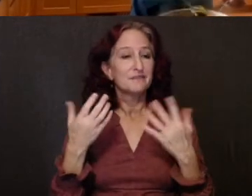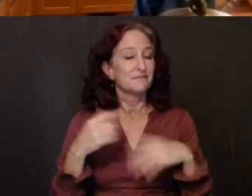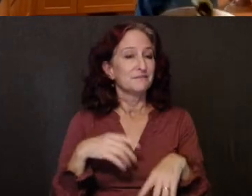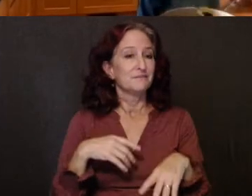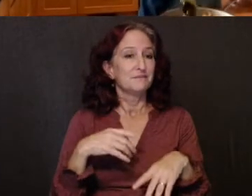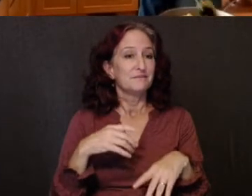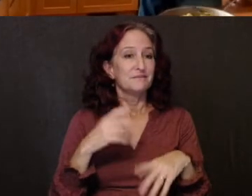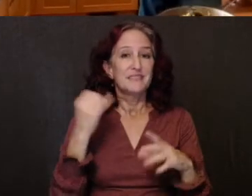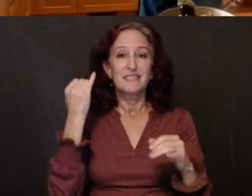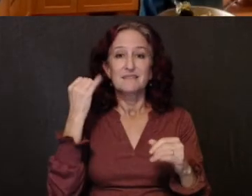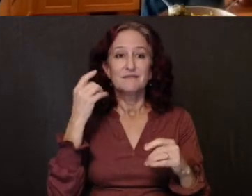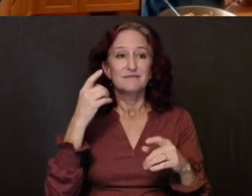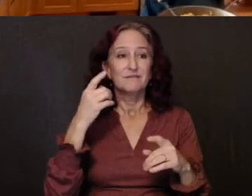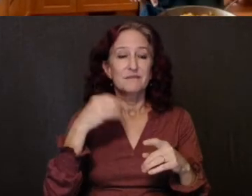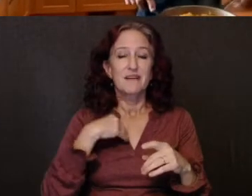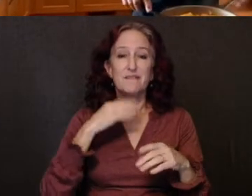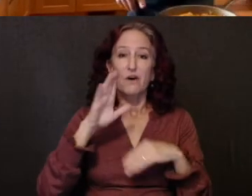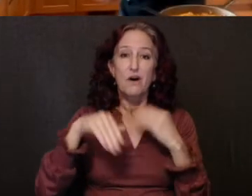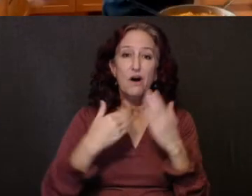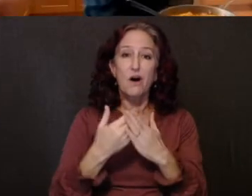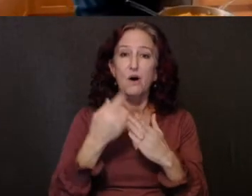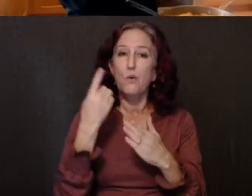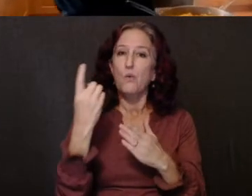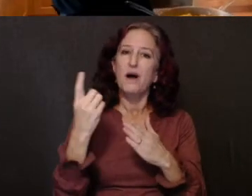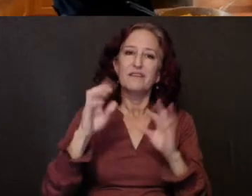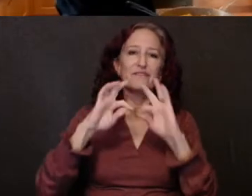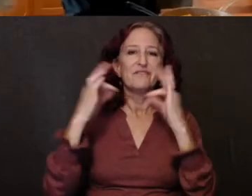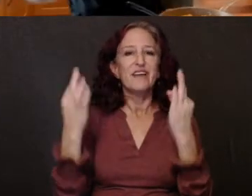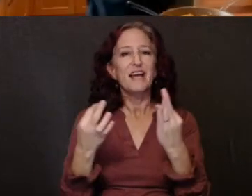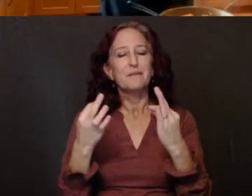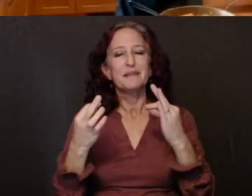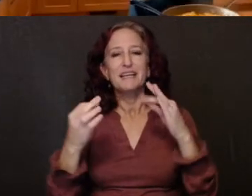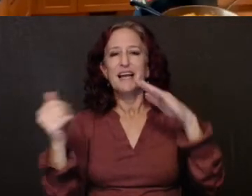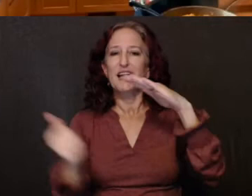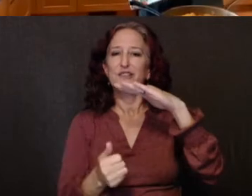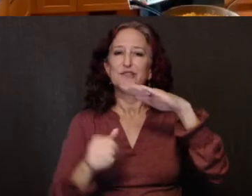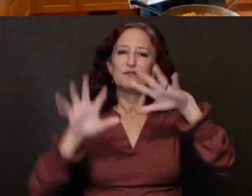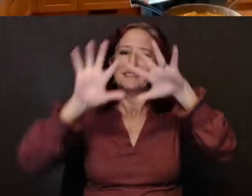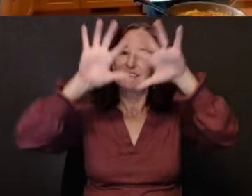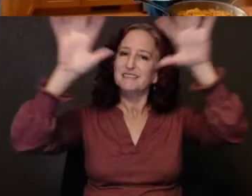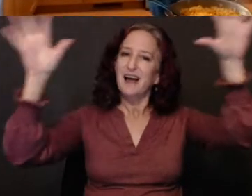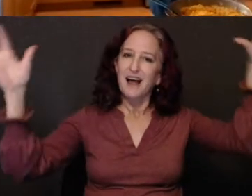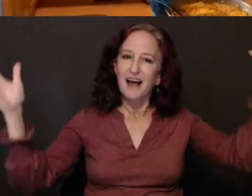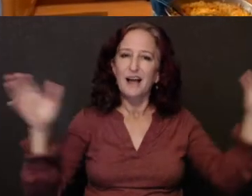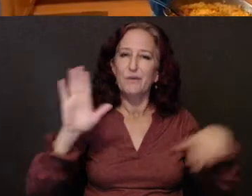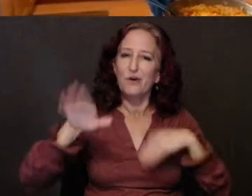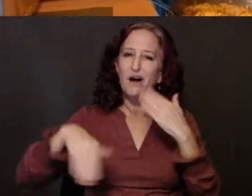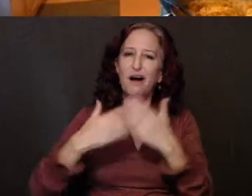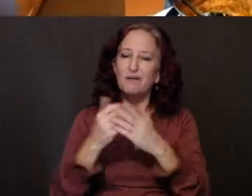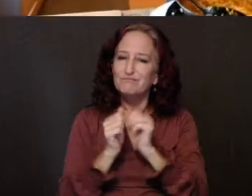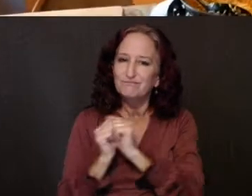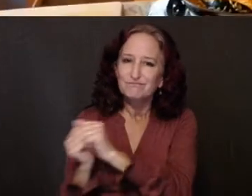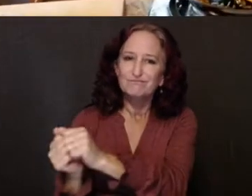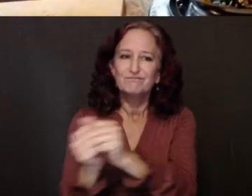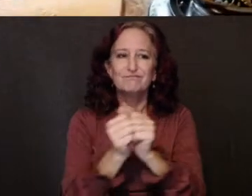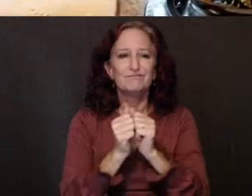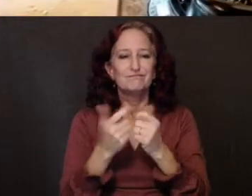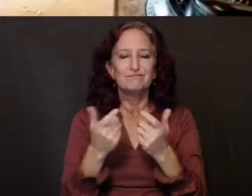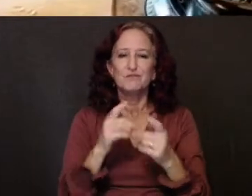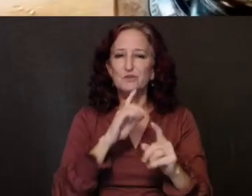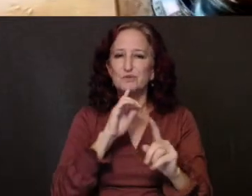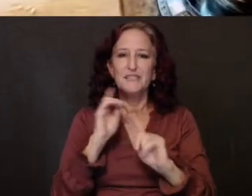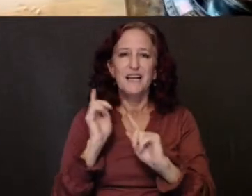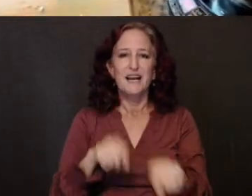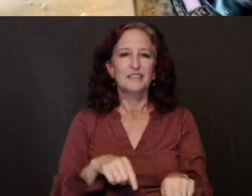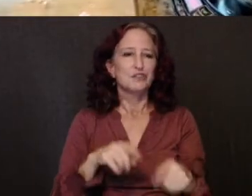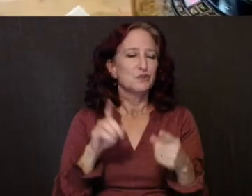and that's really how that was the inspiration. So the idea is we're all one family under